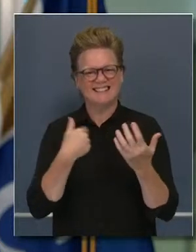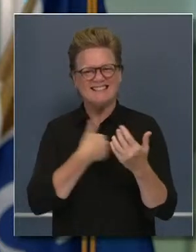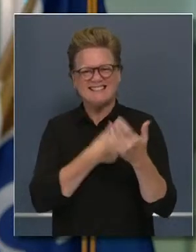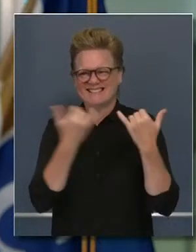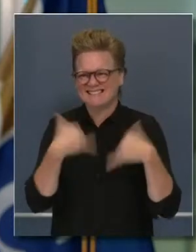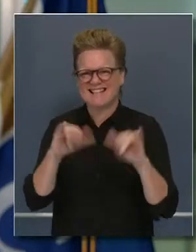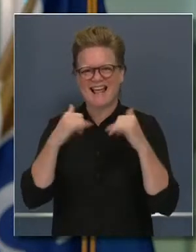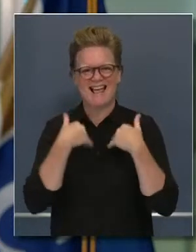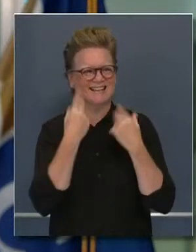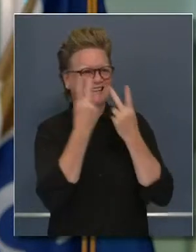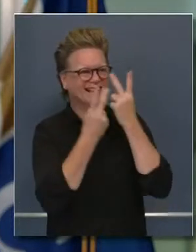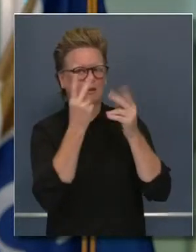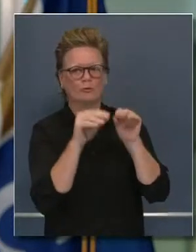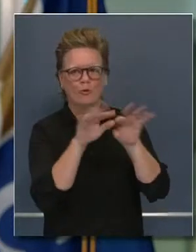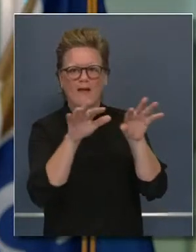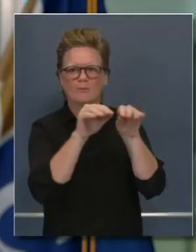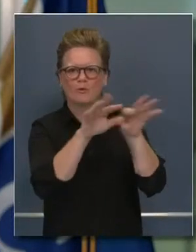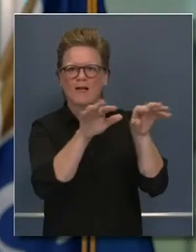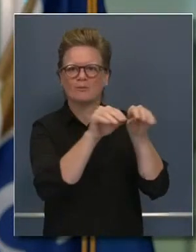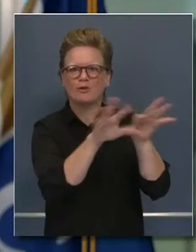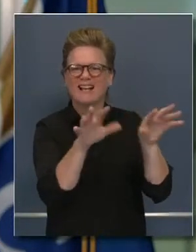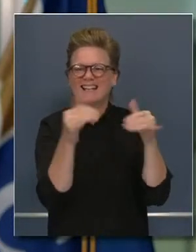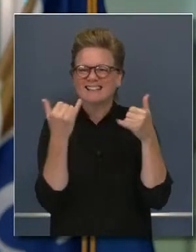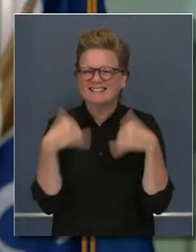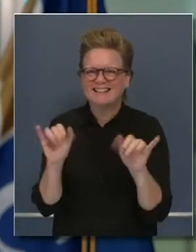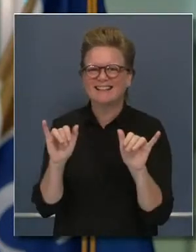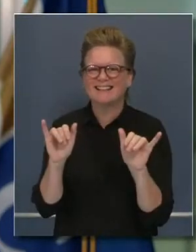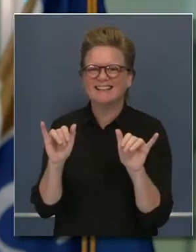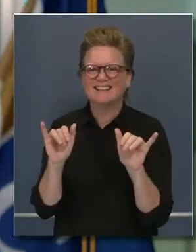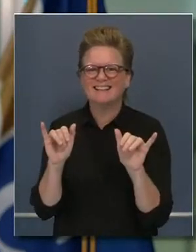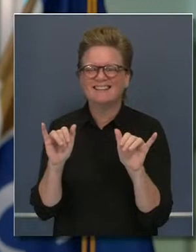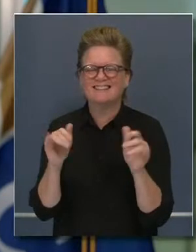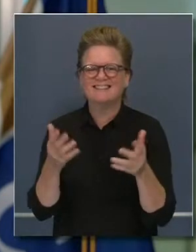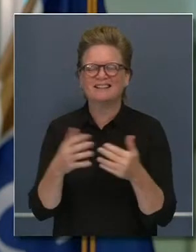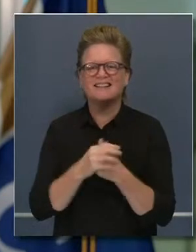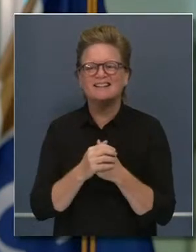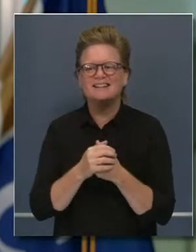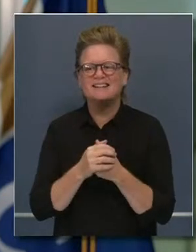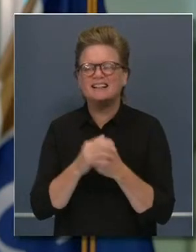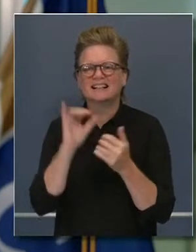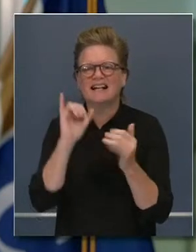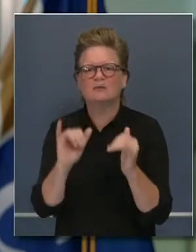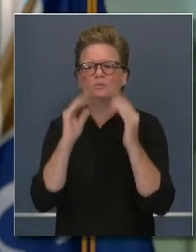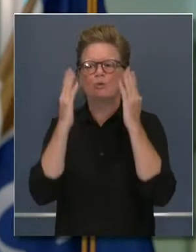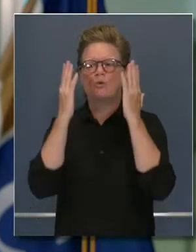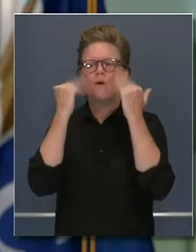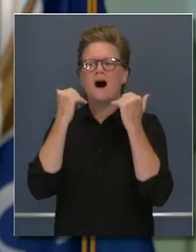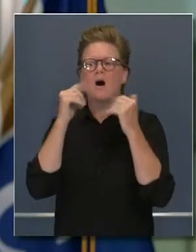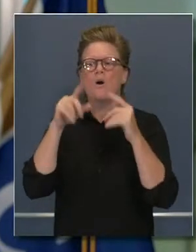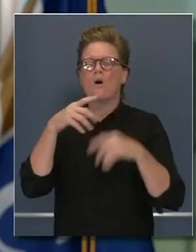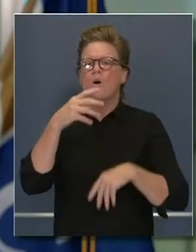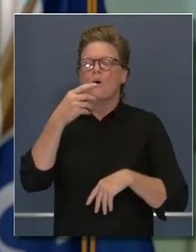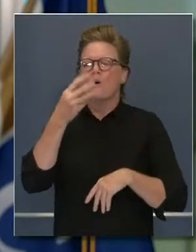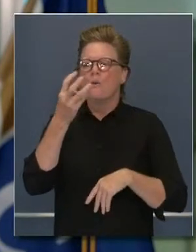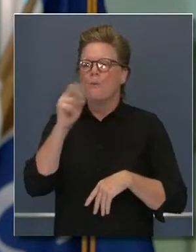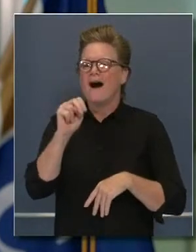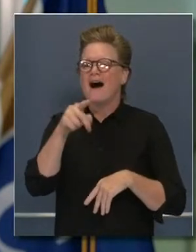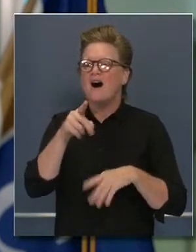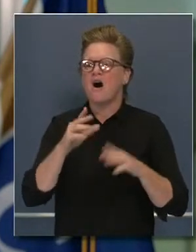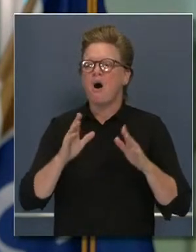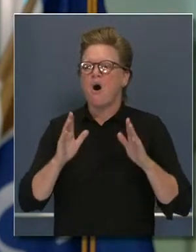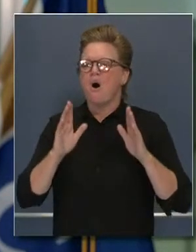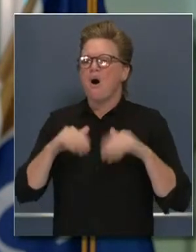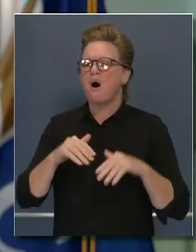is that when we are putting together events, including events with 1 or 2 extended family members